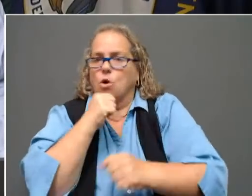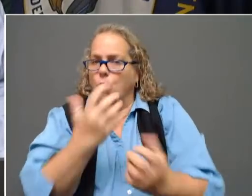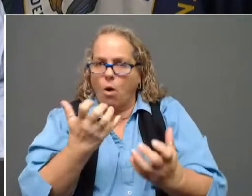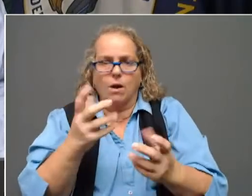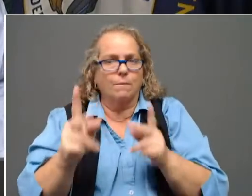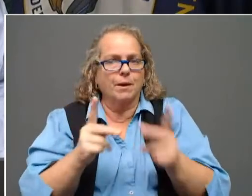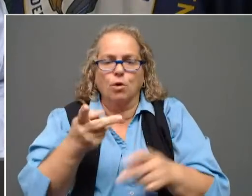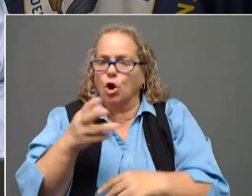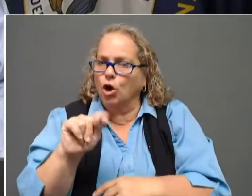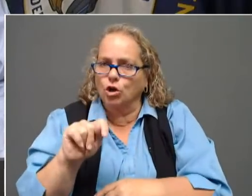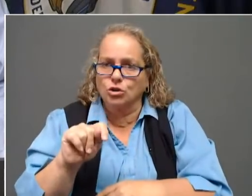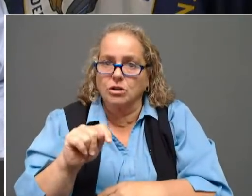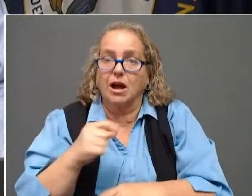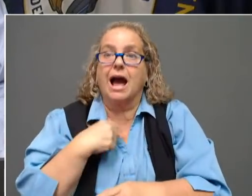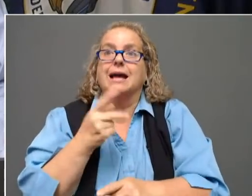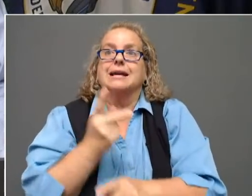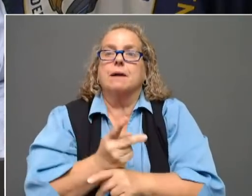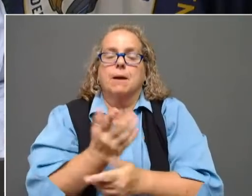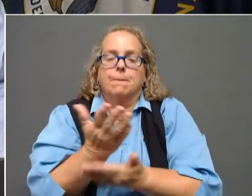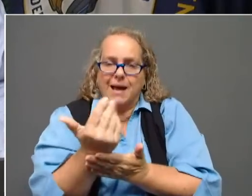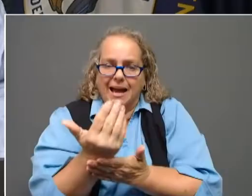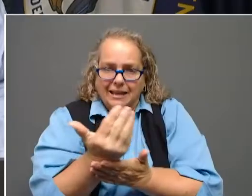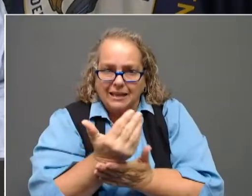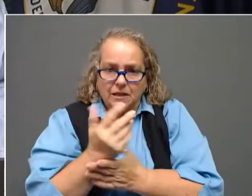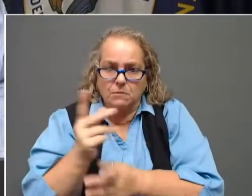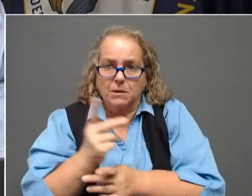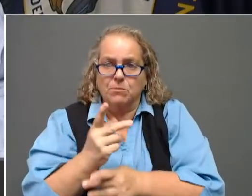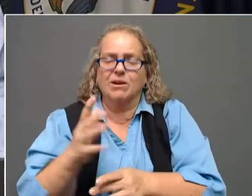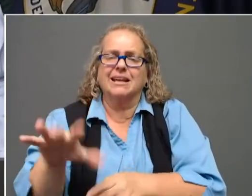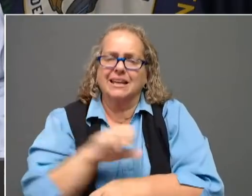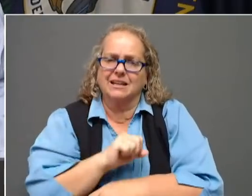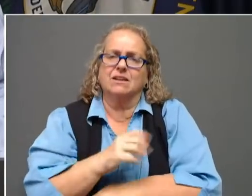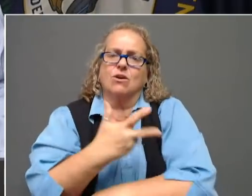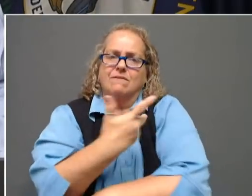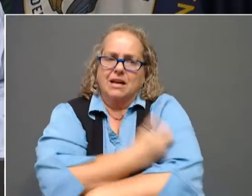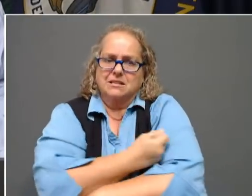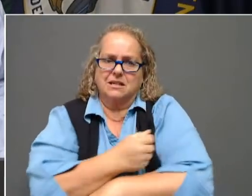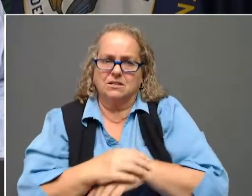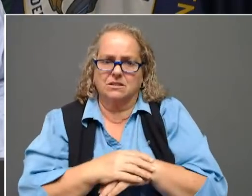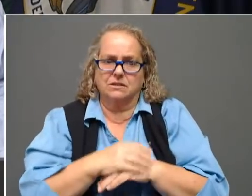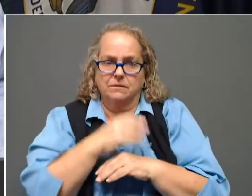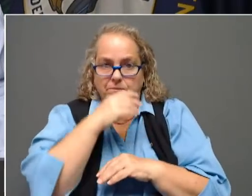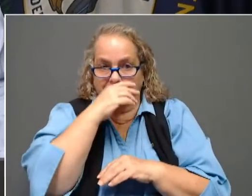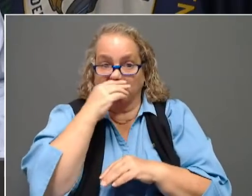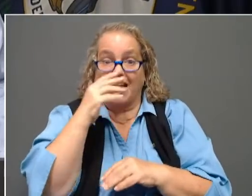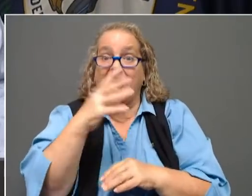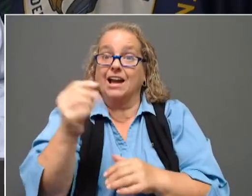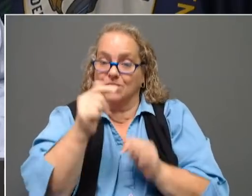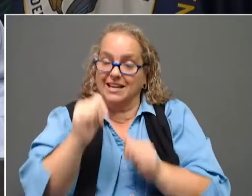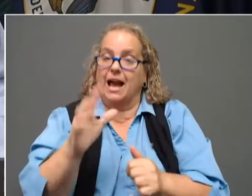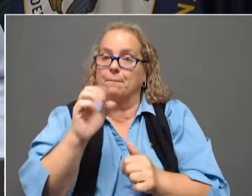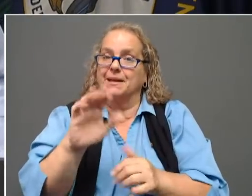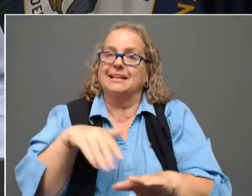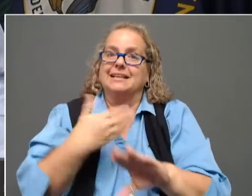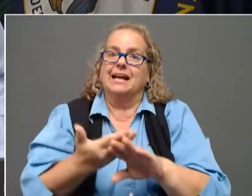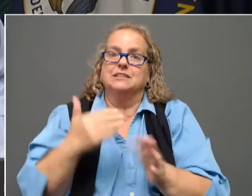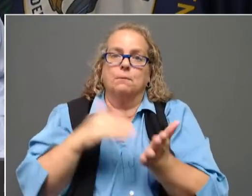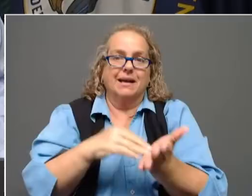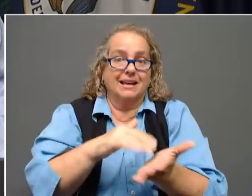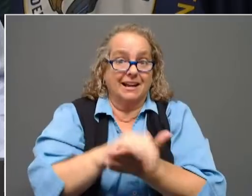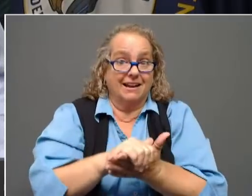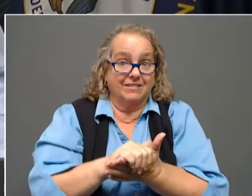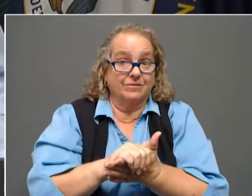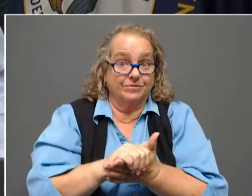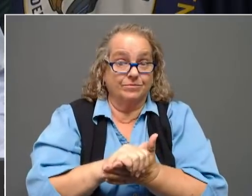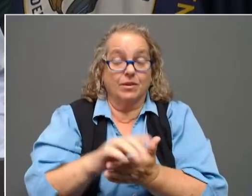keep begging folks to get vaccinated. And you could be our next millionaire. We're doing that drawing on Thursday.